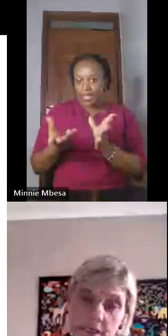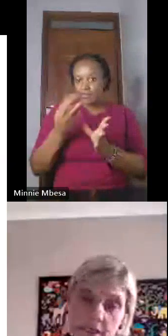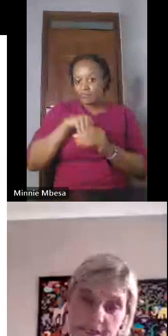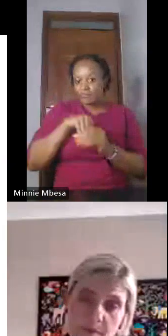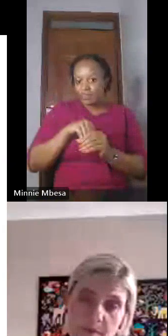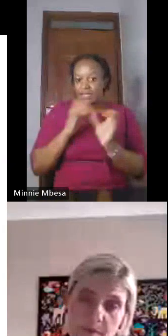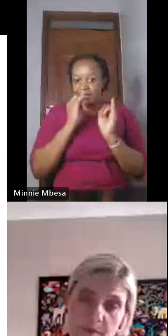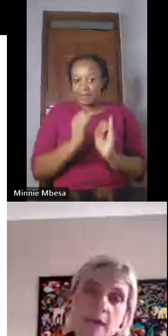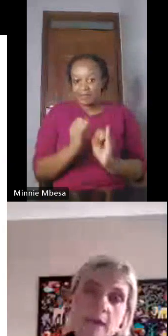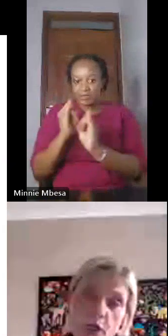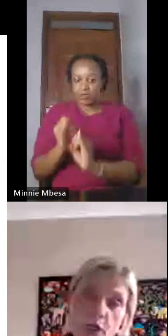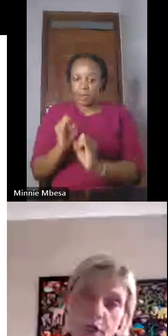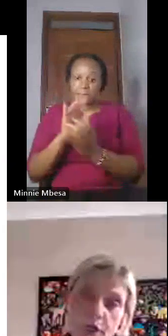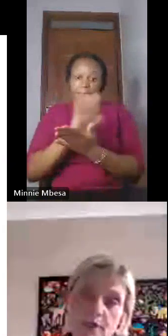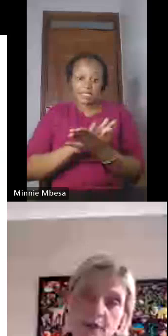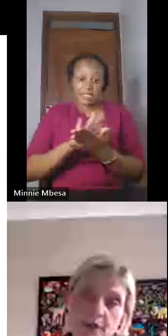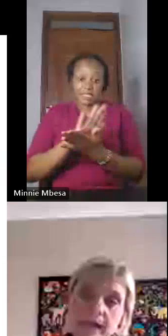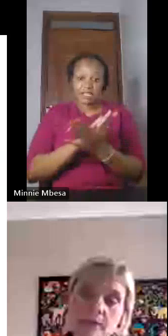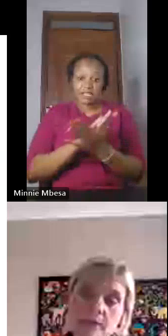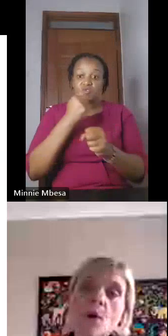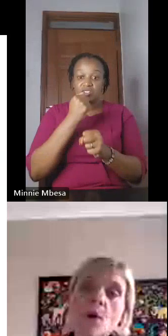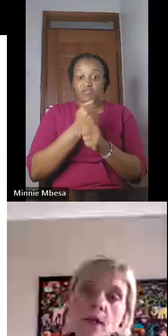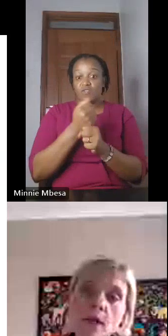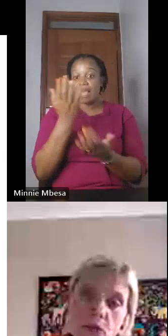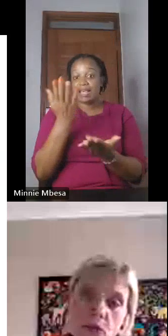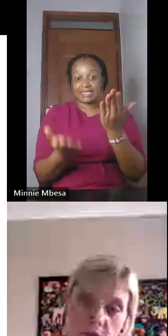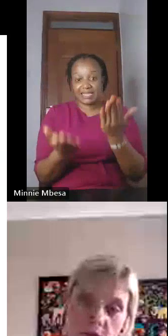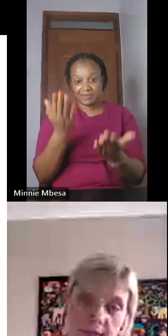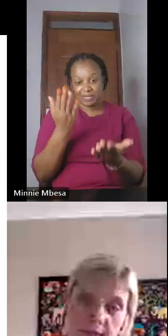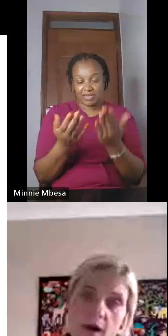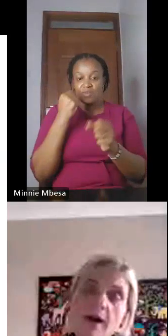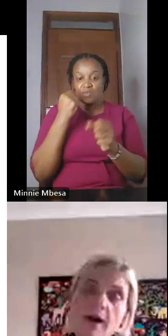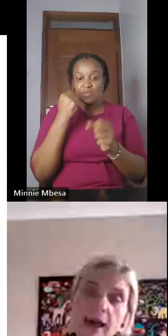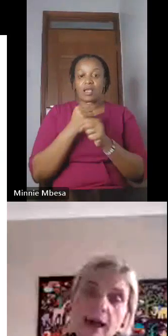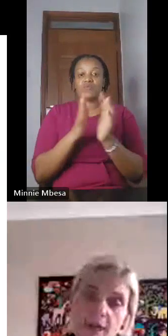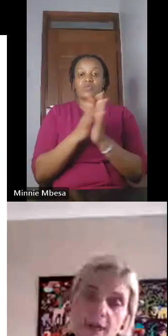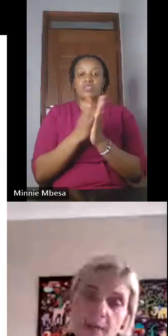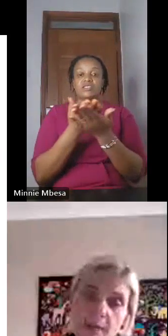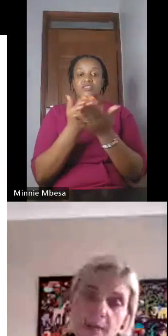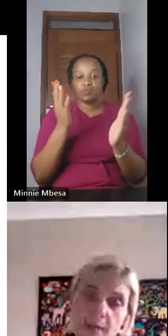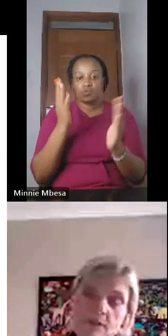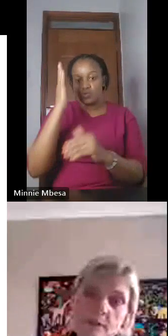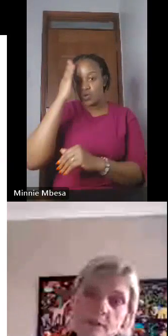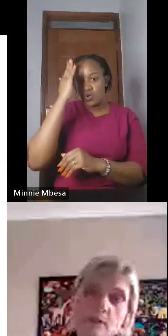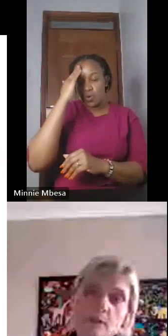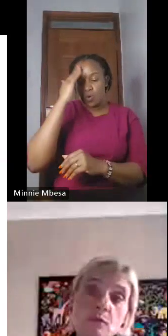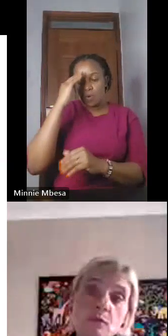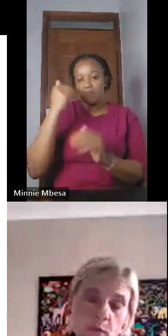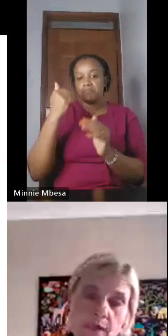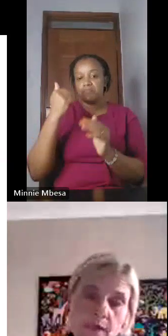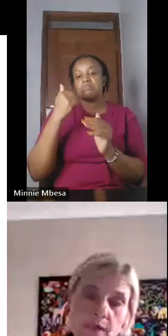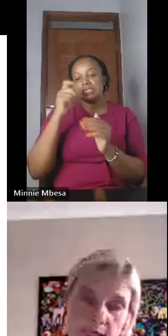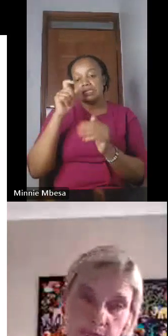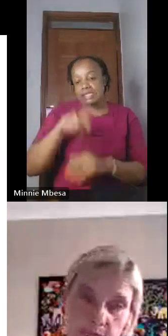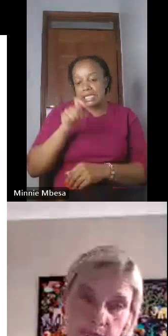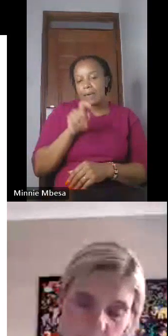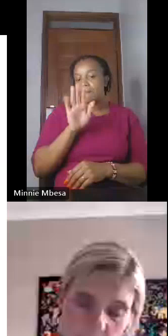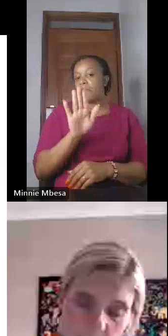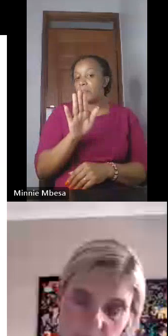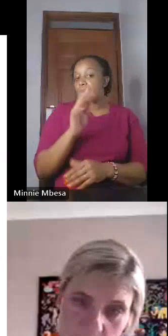We'll do an assessment and we'll work with you to find out what your needs are and then be able to respond with what we